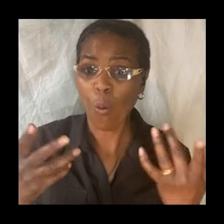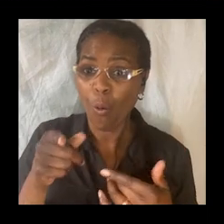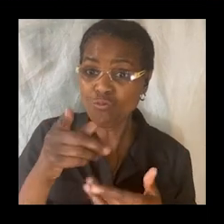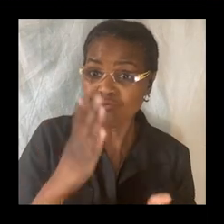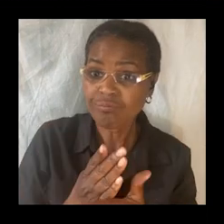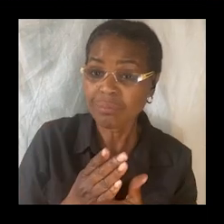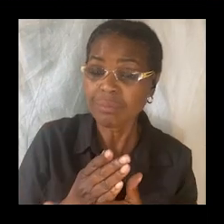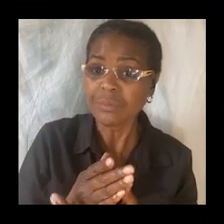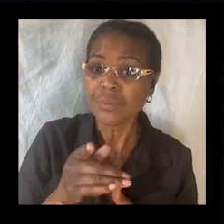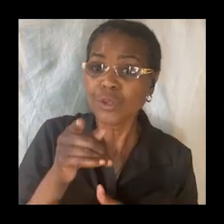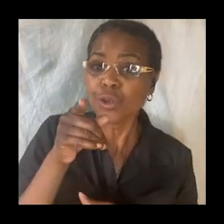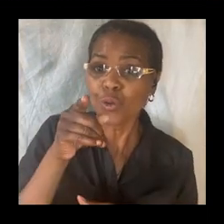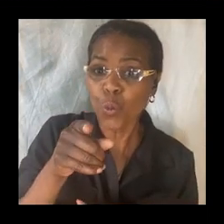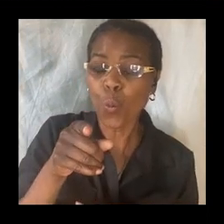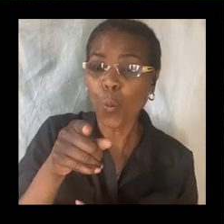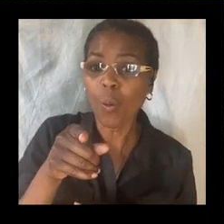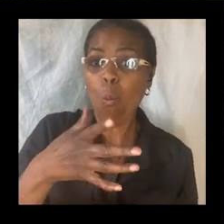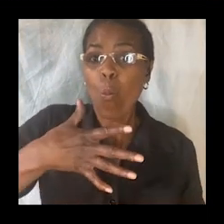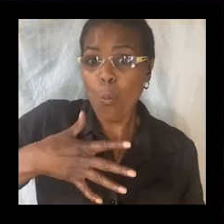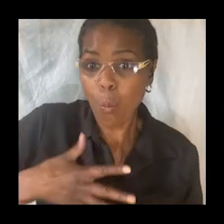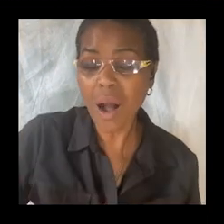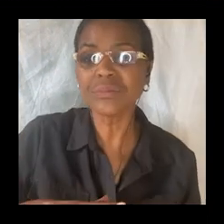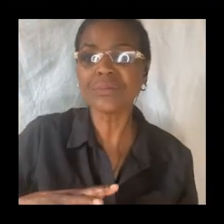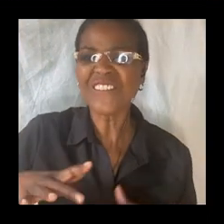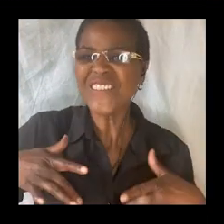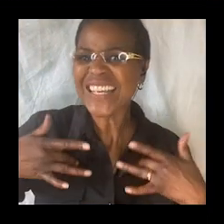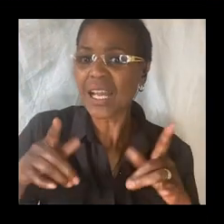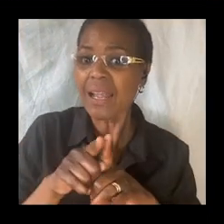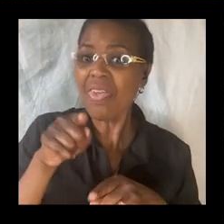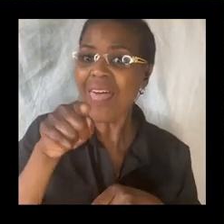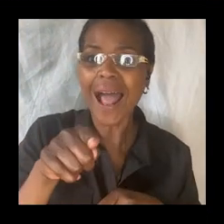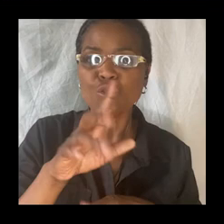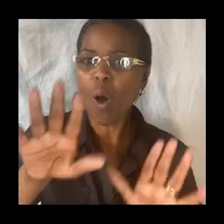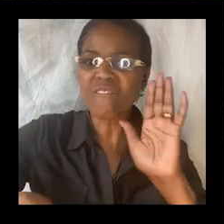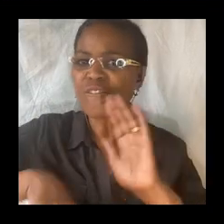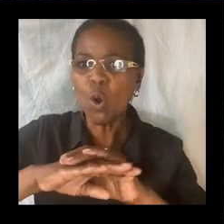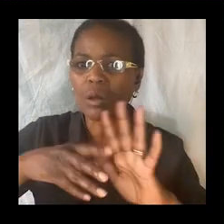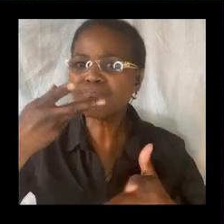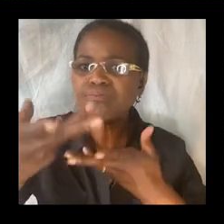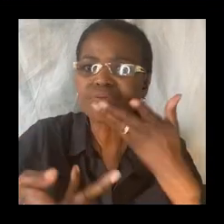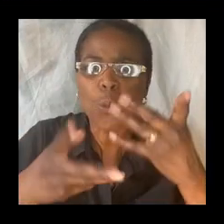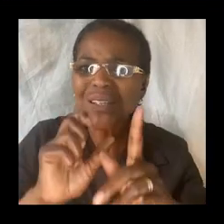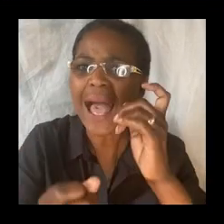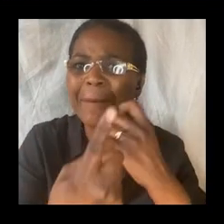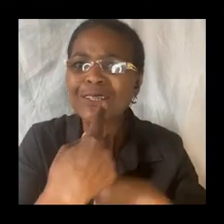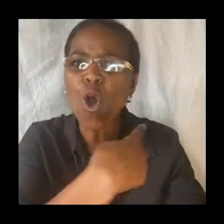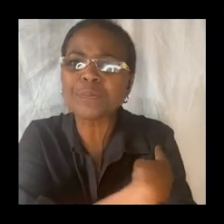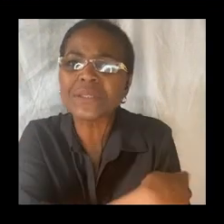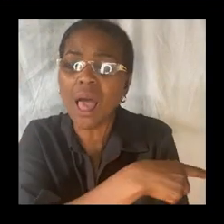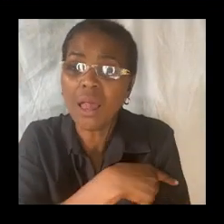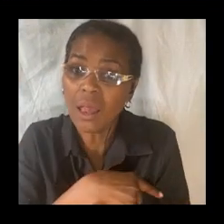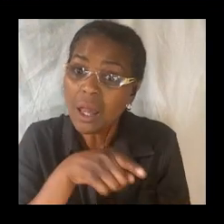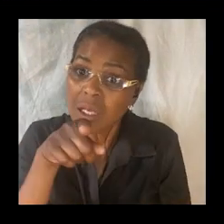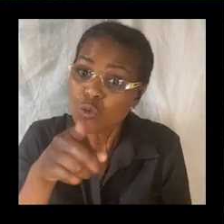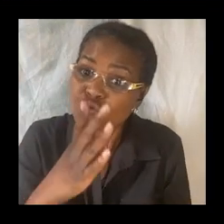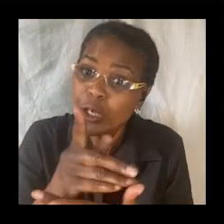And were you intentional in the writing that you didn't give us too much description